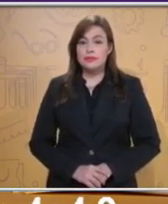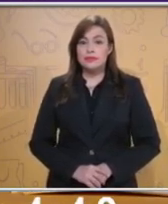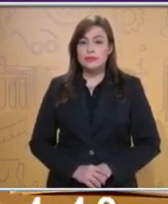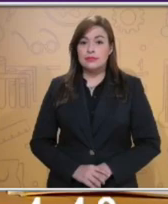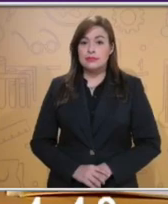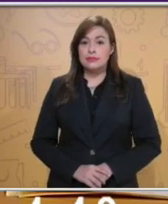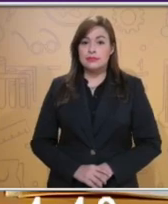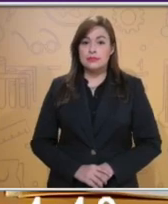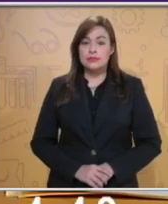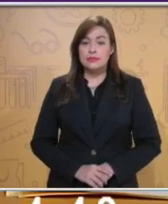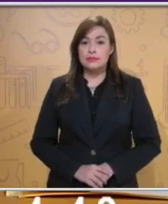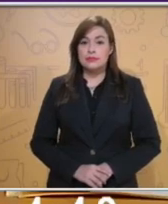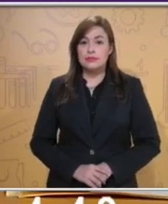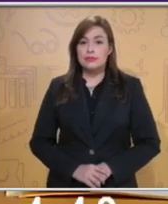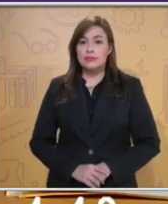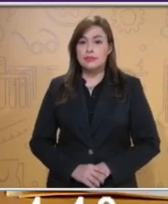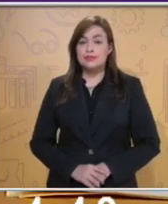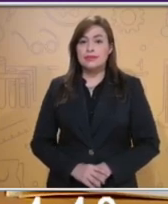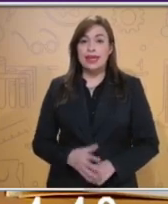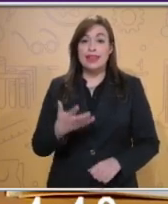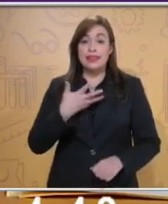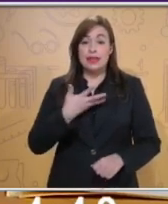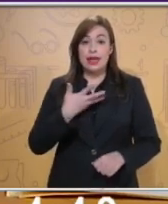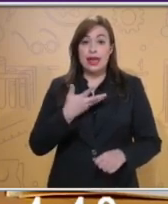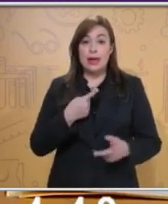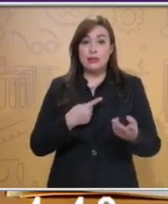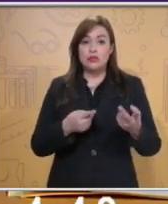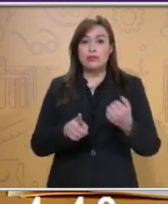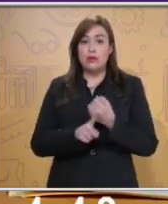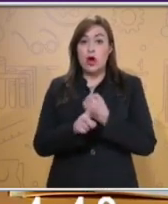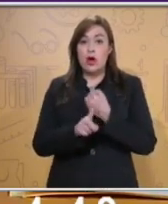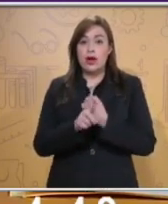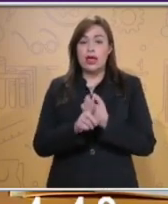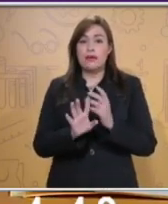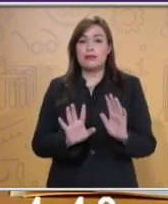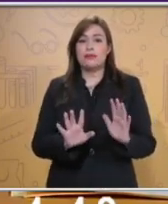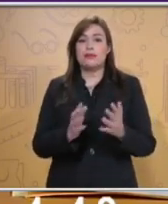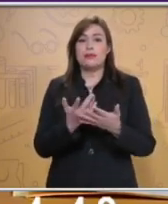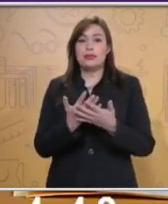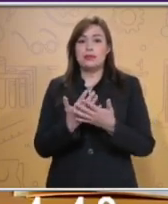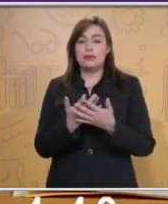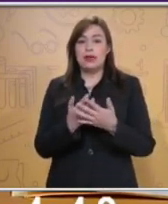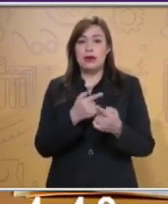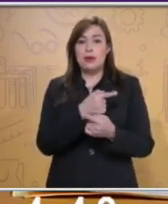Okay, we have a technical problem. I'm waiting for the computer.